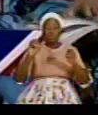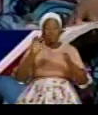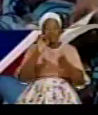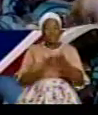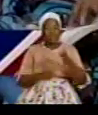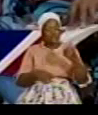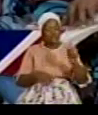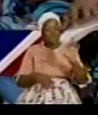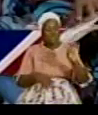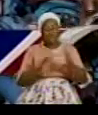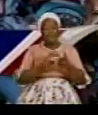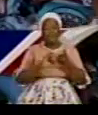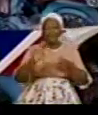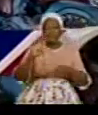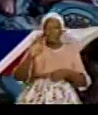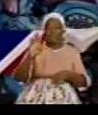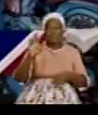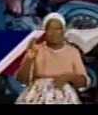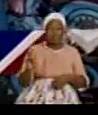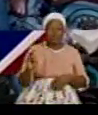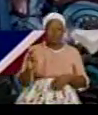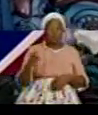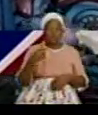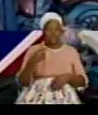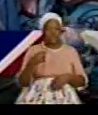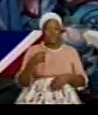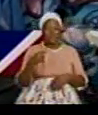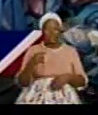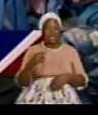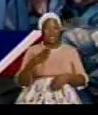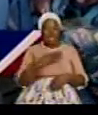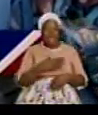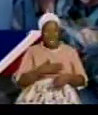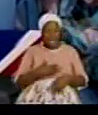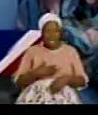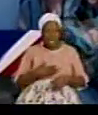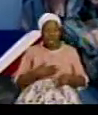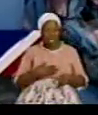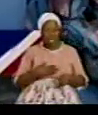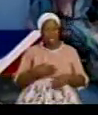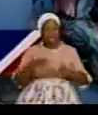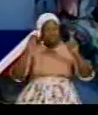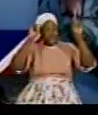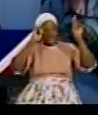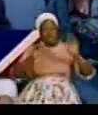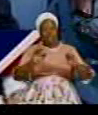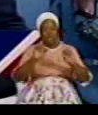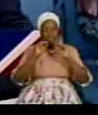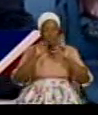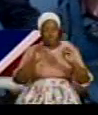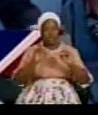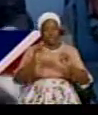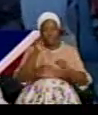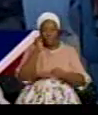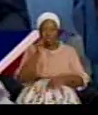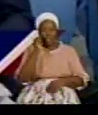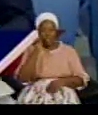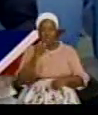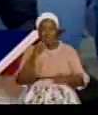verse 47, it says, and he taught daily in the temple.